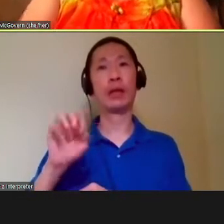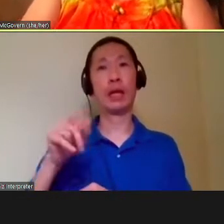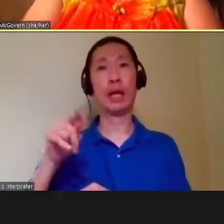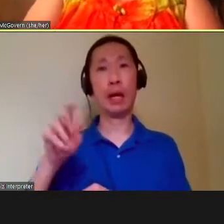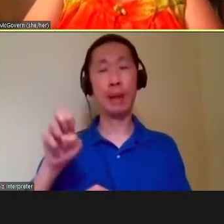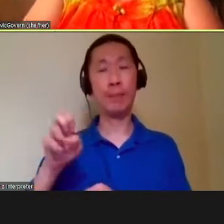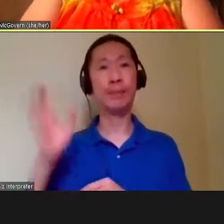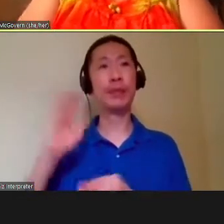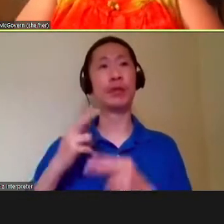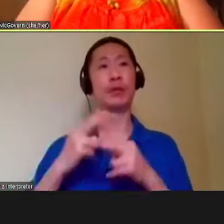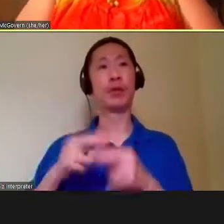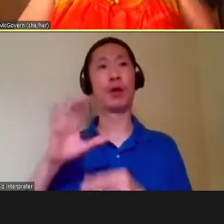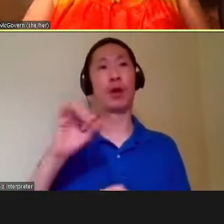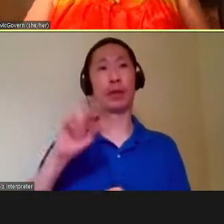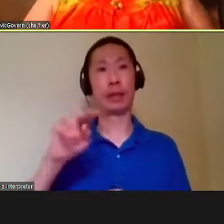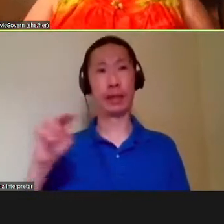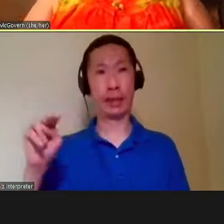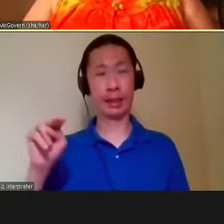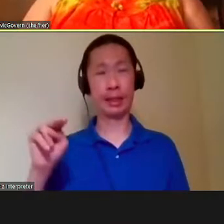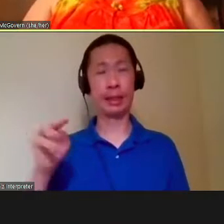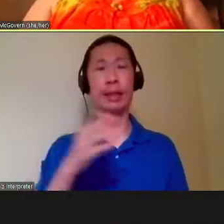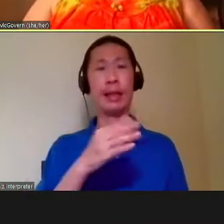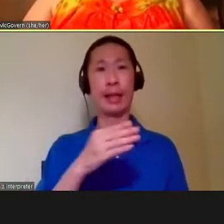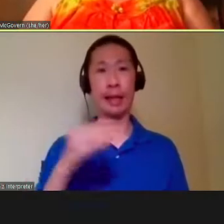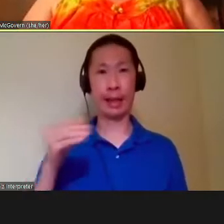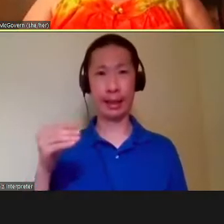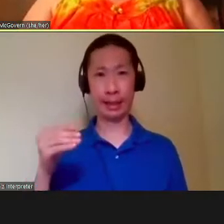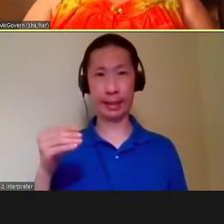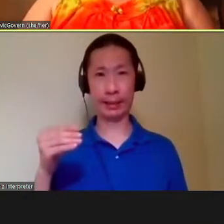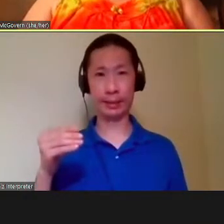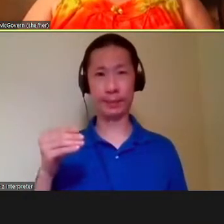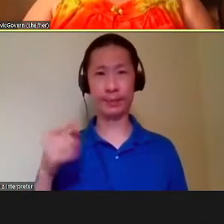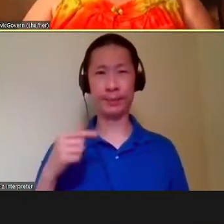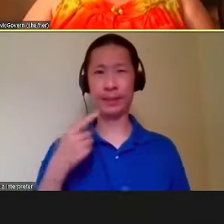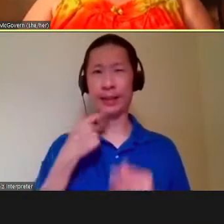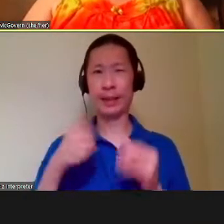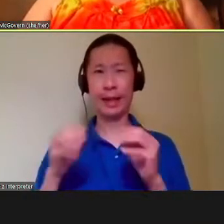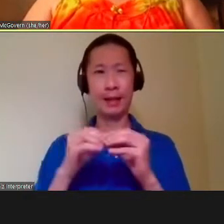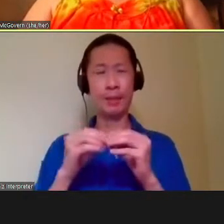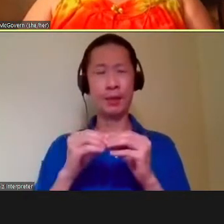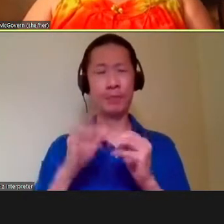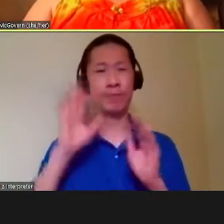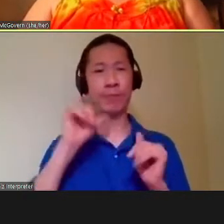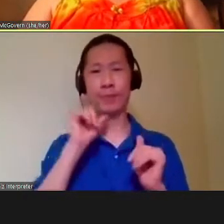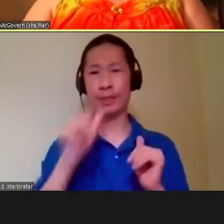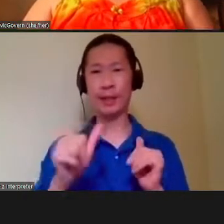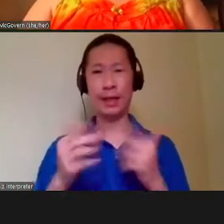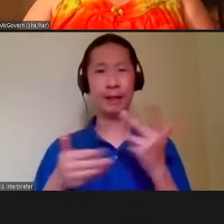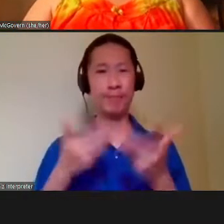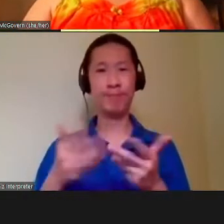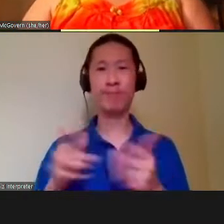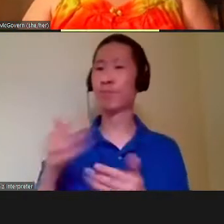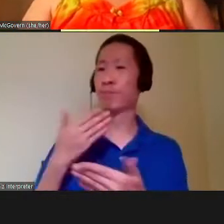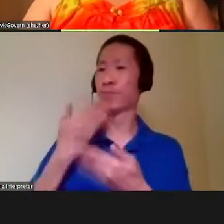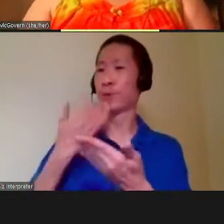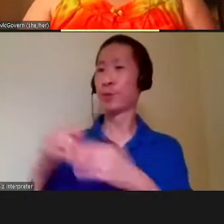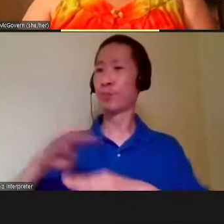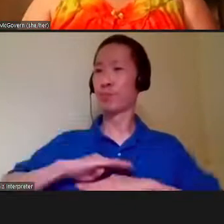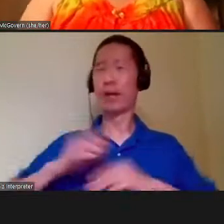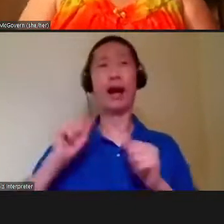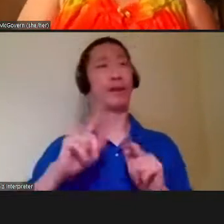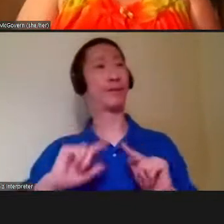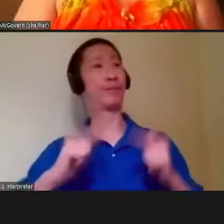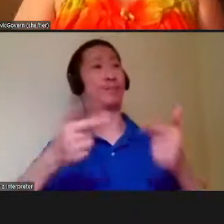known as Connecticut. And do I have to say anything else? Let's hope not. No, you're good. Oh, good. Over to